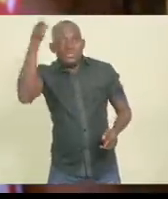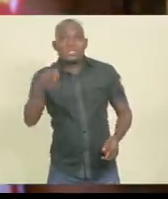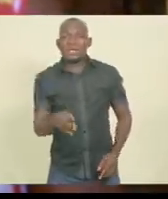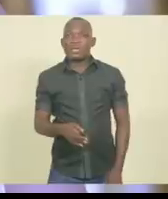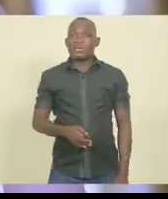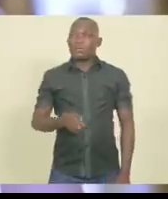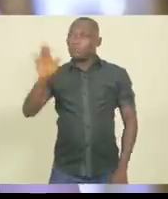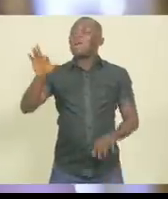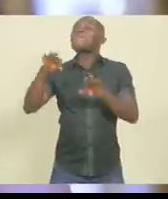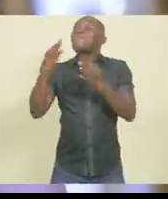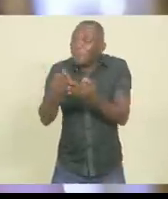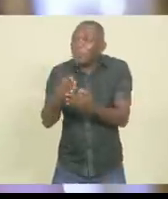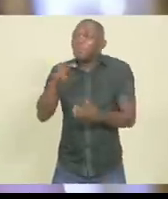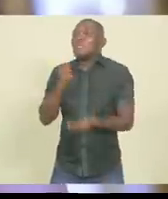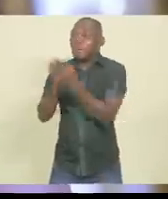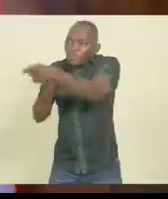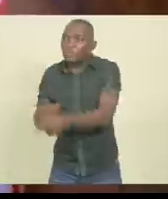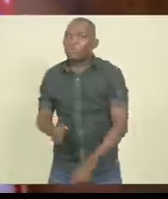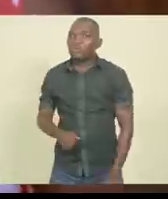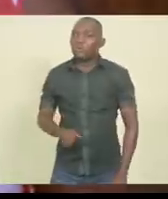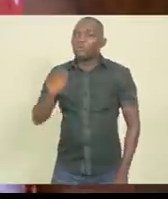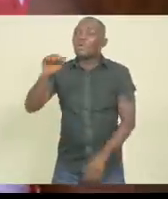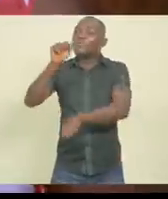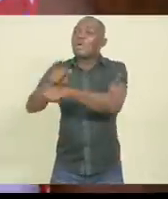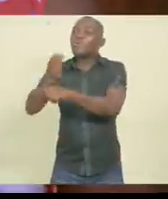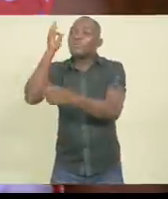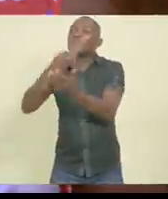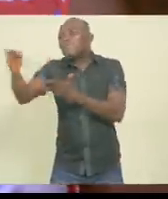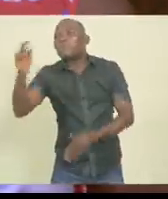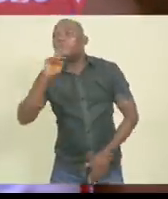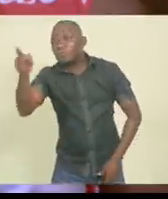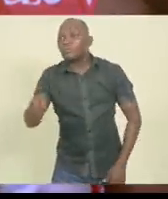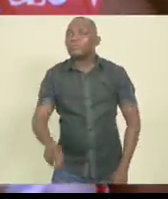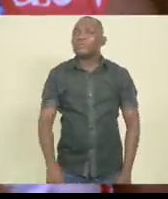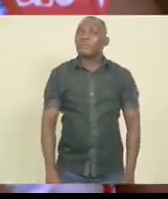We, your family, are the ones who will be there for you. Your work will fail you.